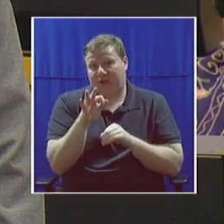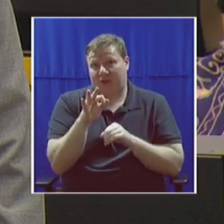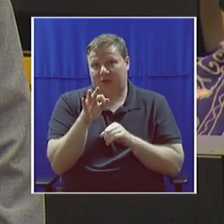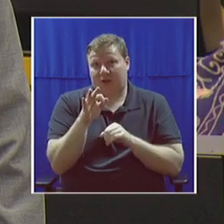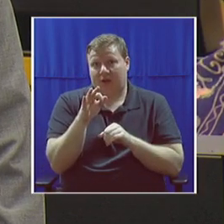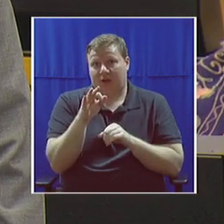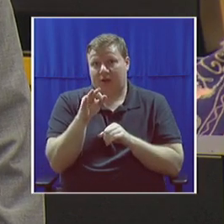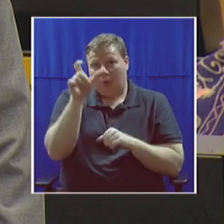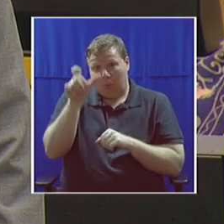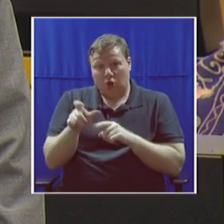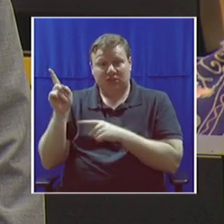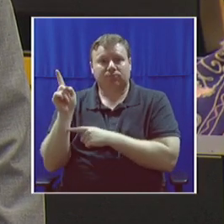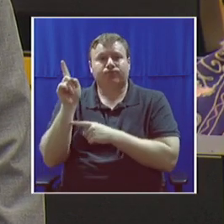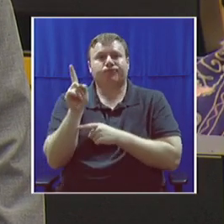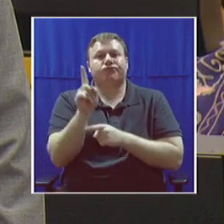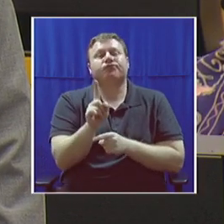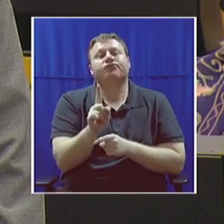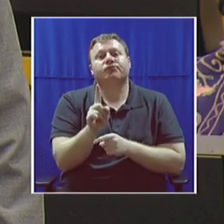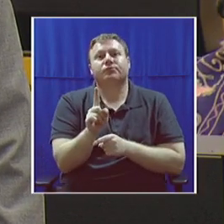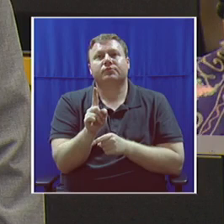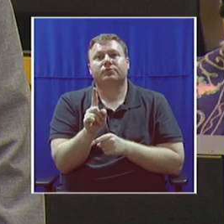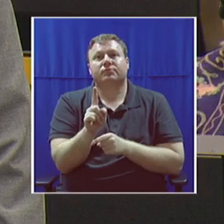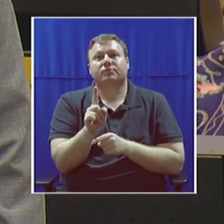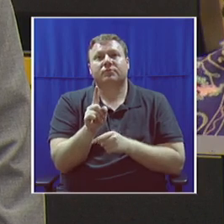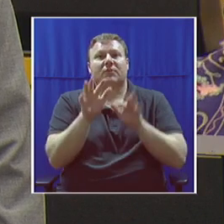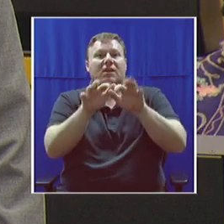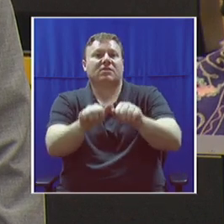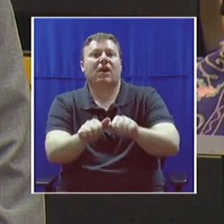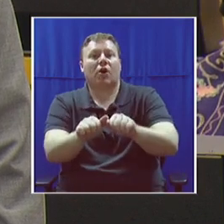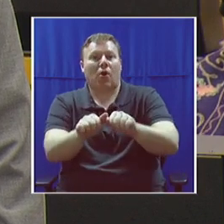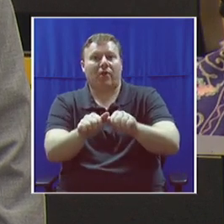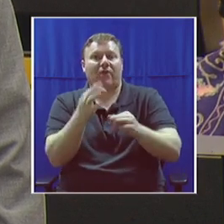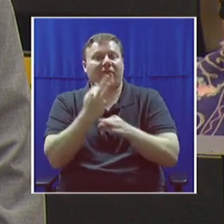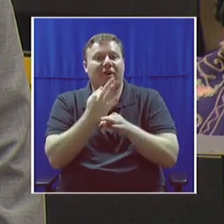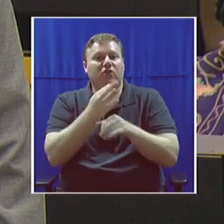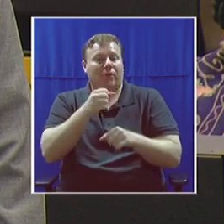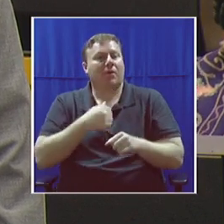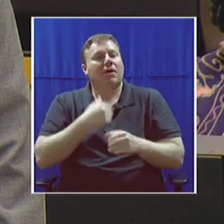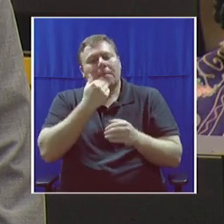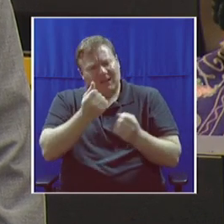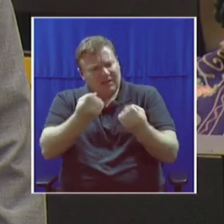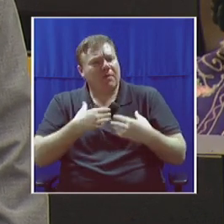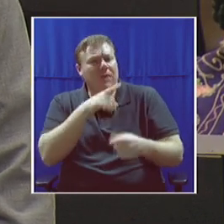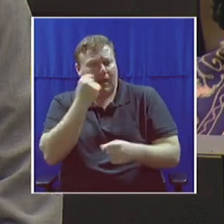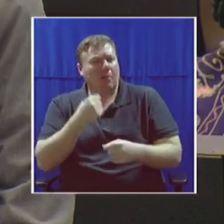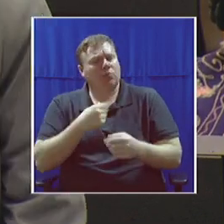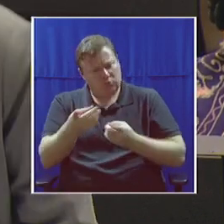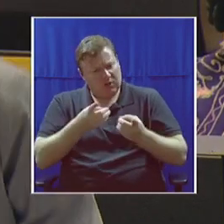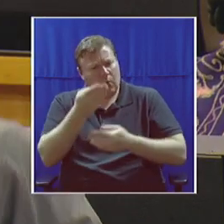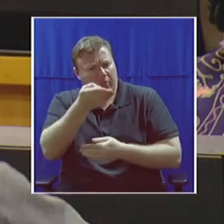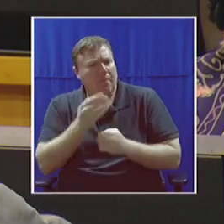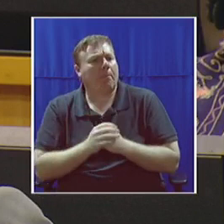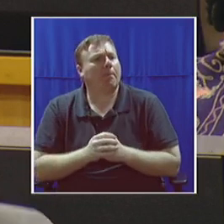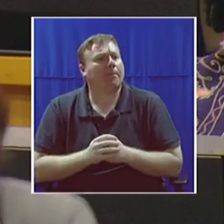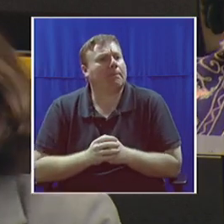particular individuals who are taking over this function from us please Supply me with their names we will deal with